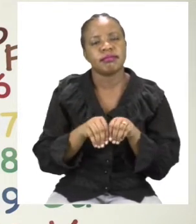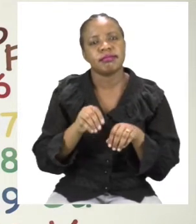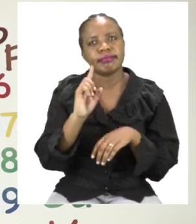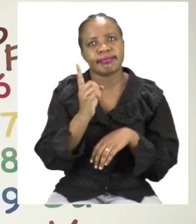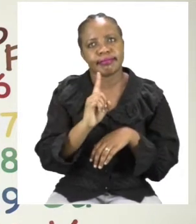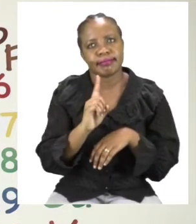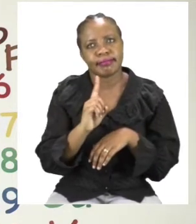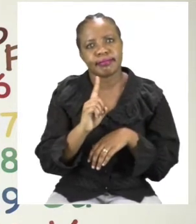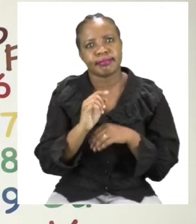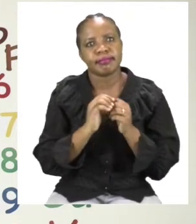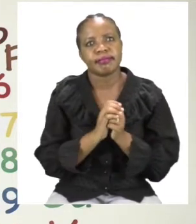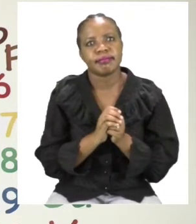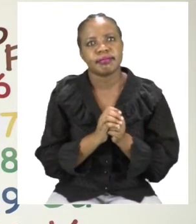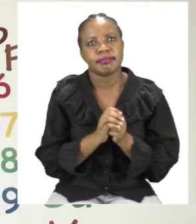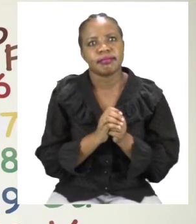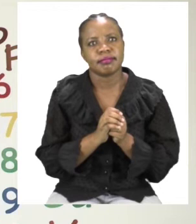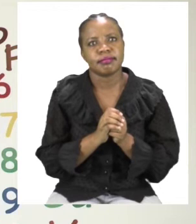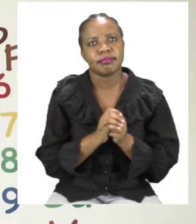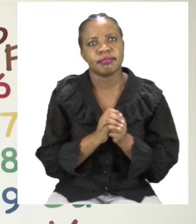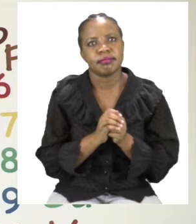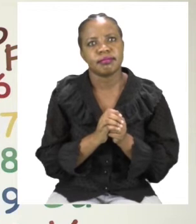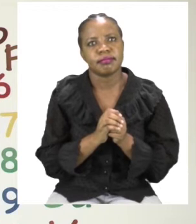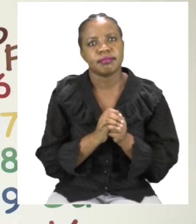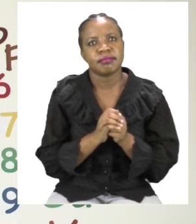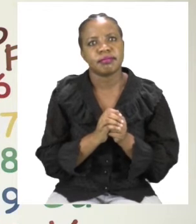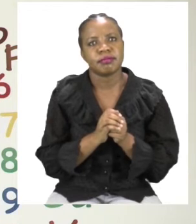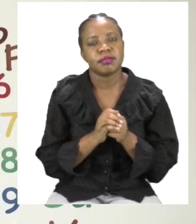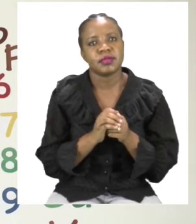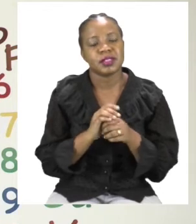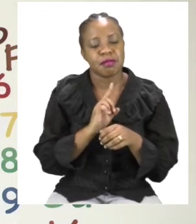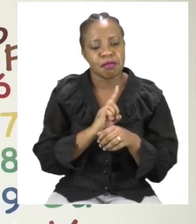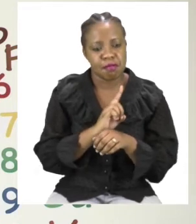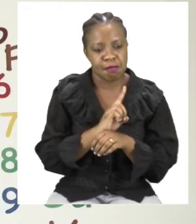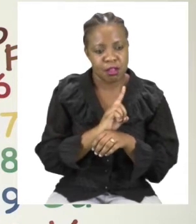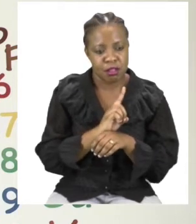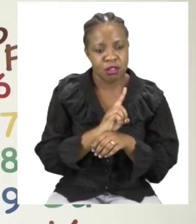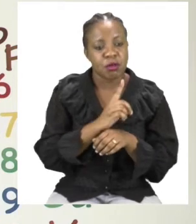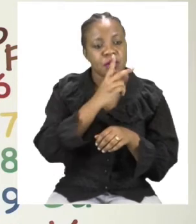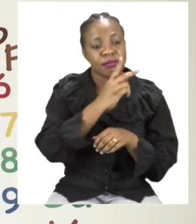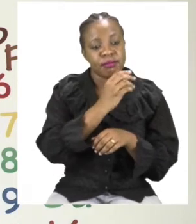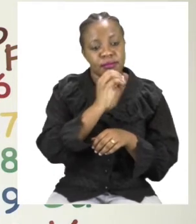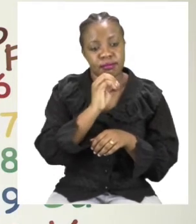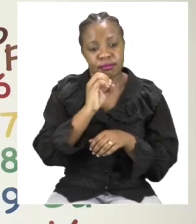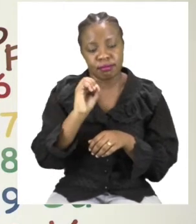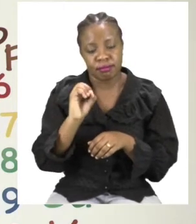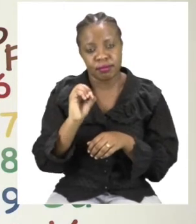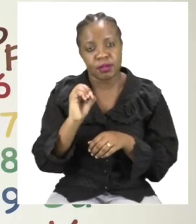out what is 200 minus 20. Now, if we were to